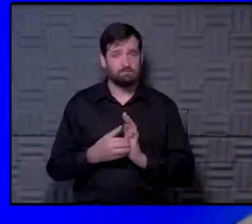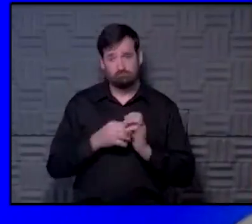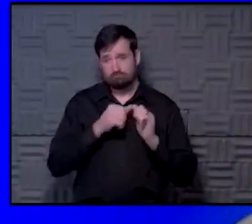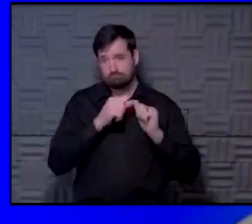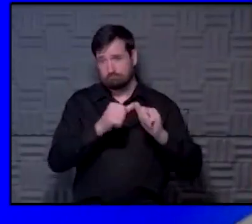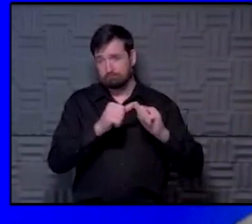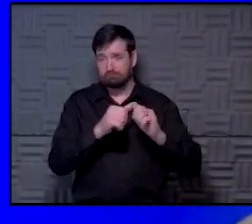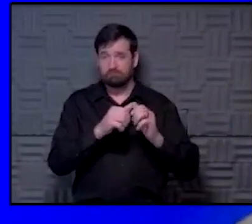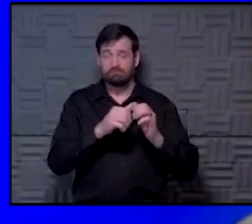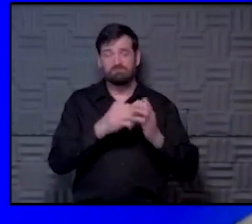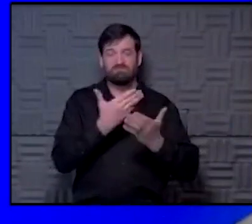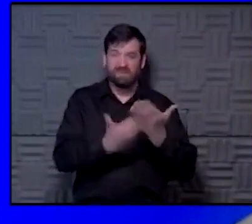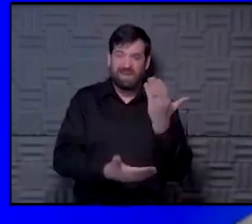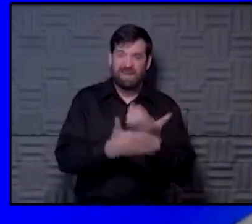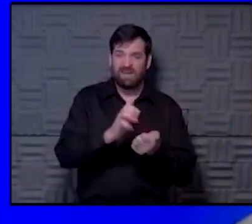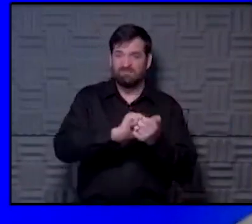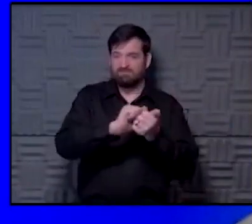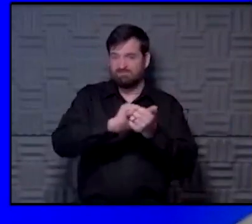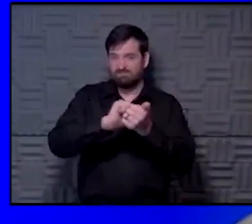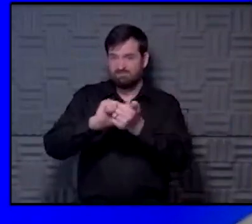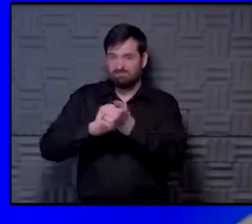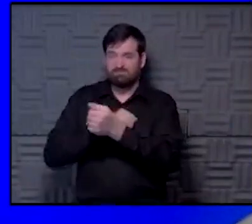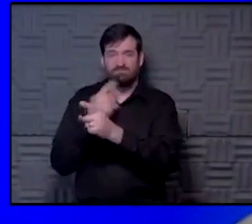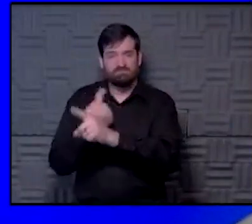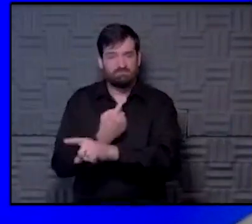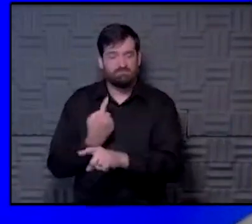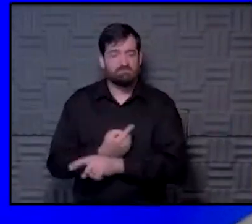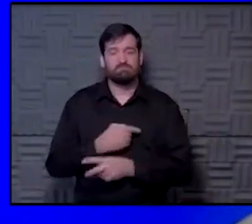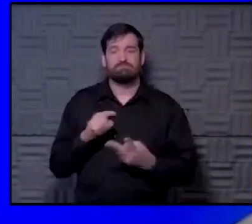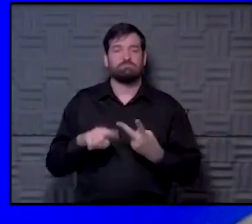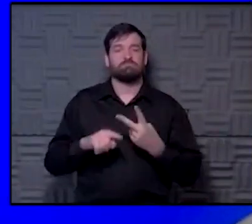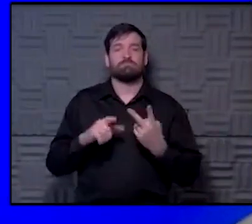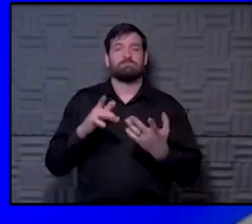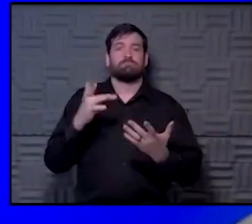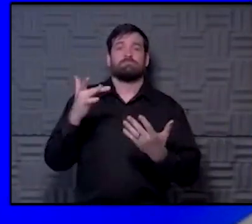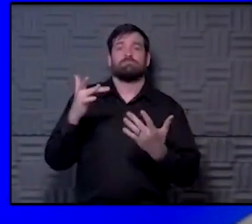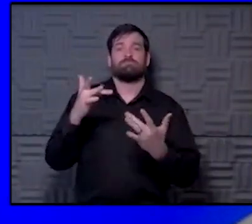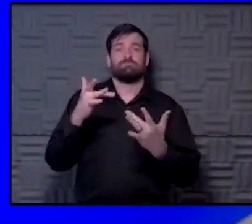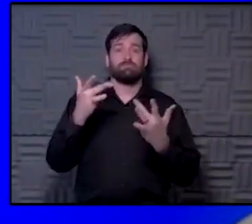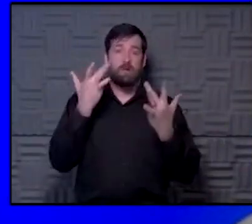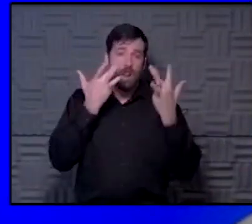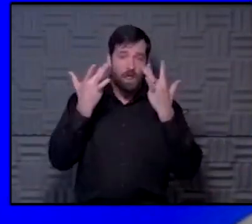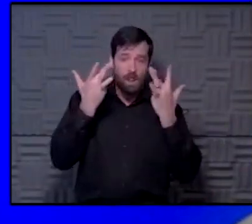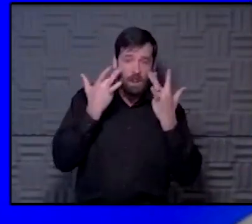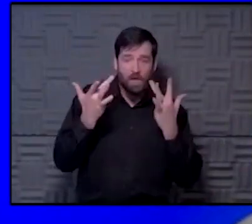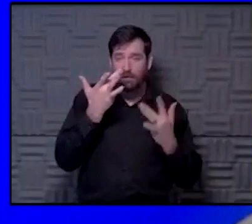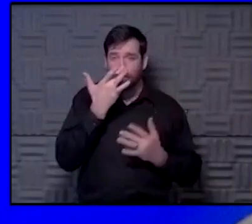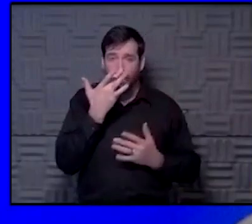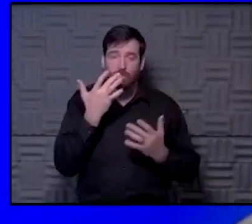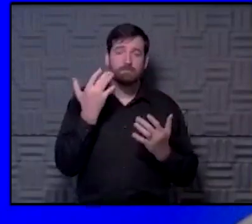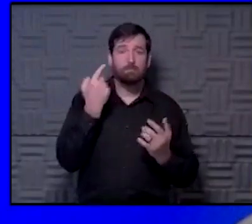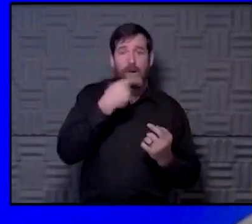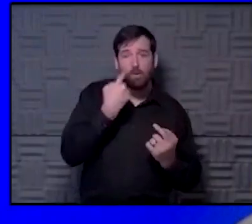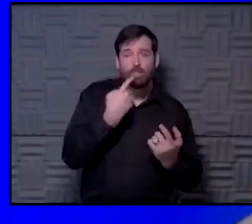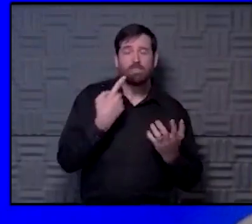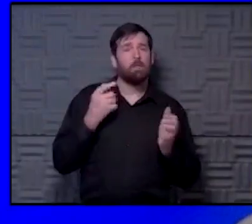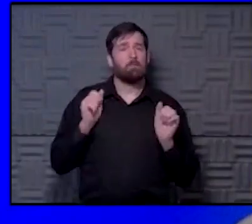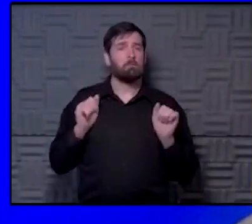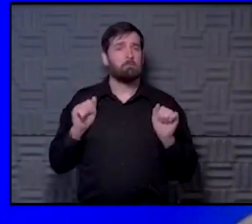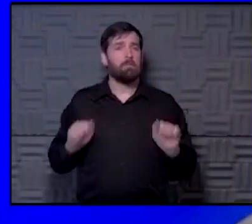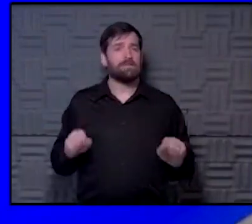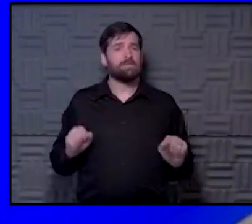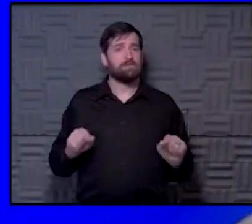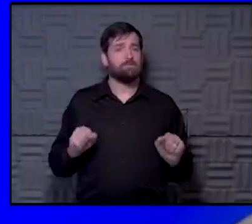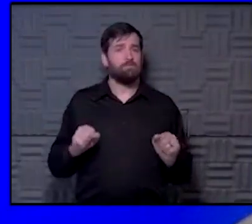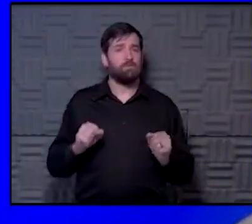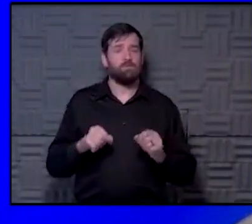to do adequate hand hygiene. Also, try to avoid touching your hands to your eyes, your nose, your mouth, because you potentially could get it,